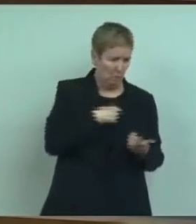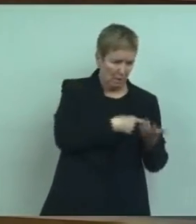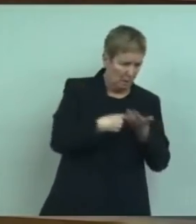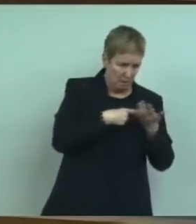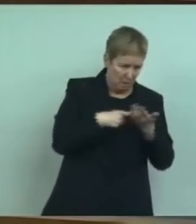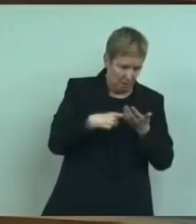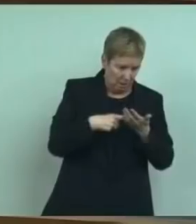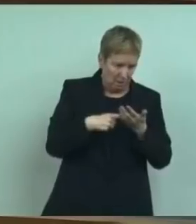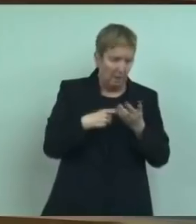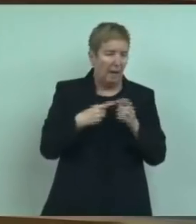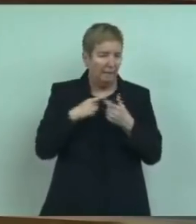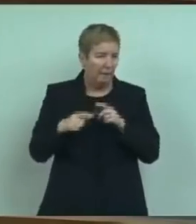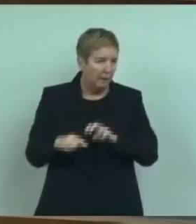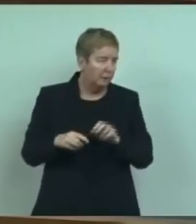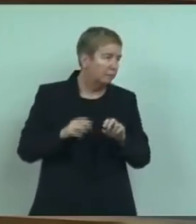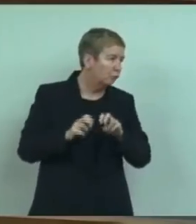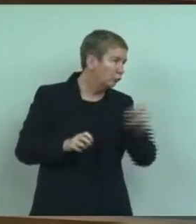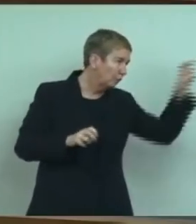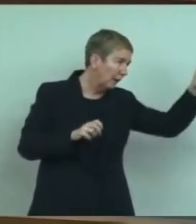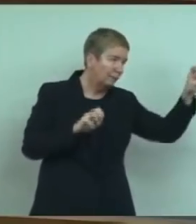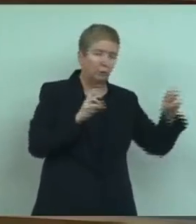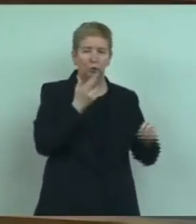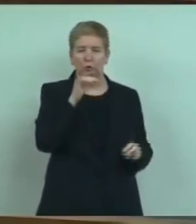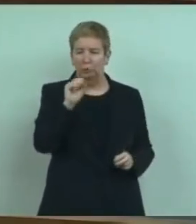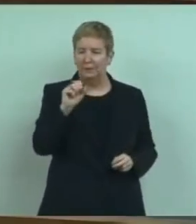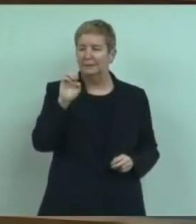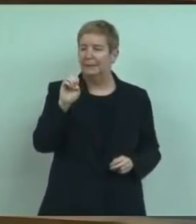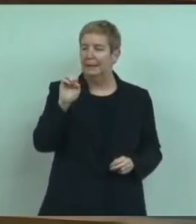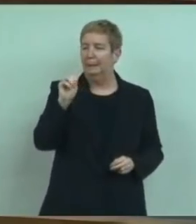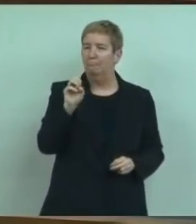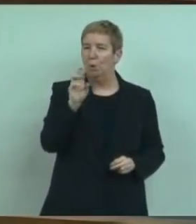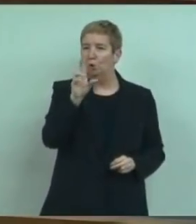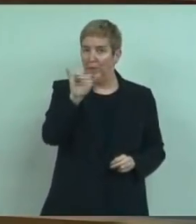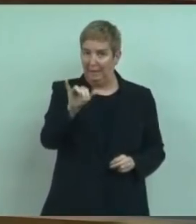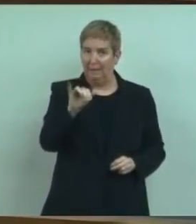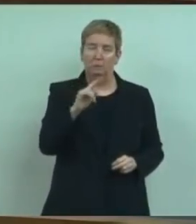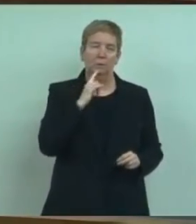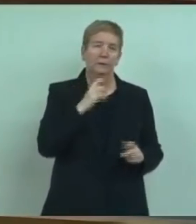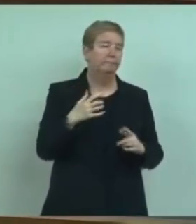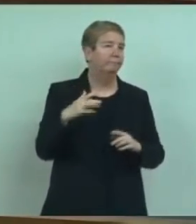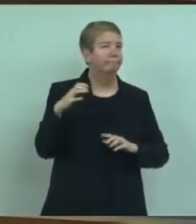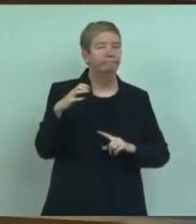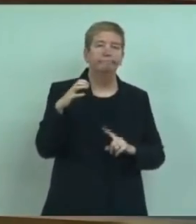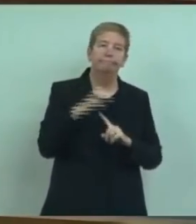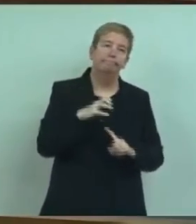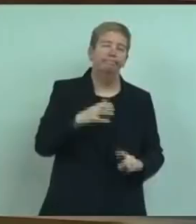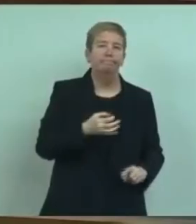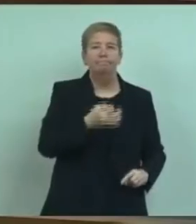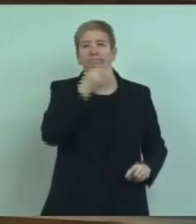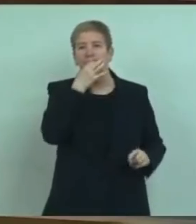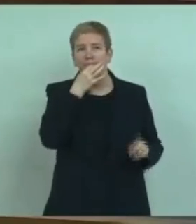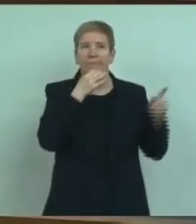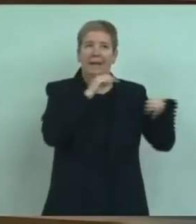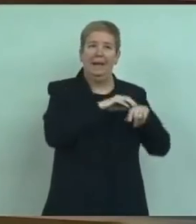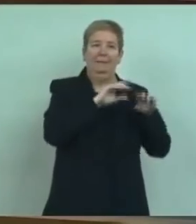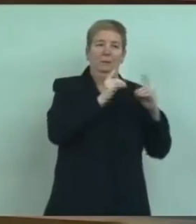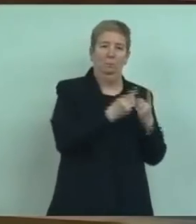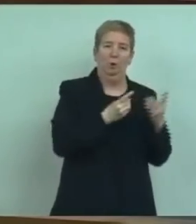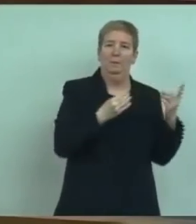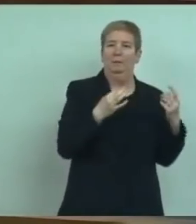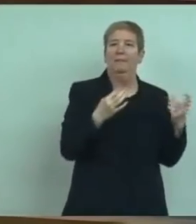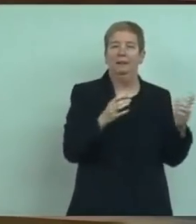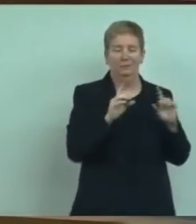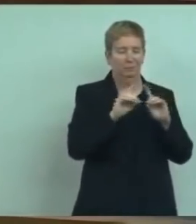to Chris Emery, who's just an outstanding leader at the DOH Department Operations